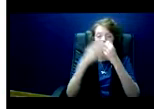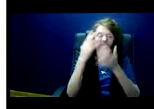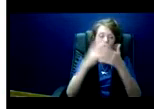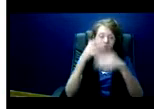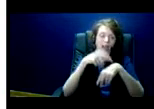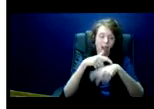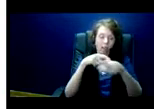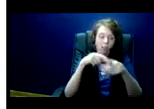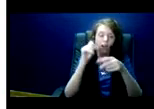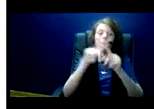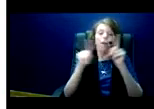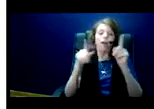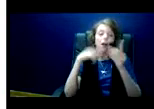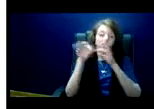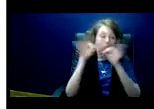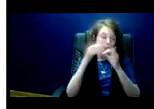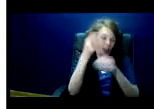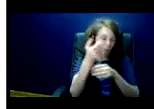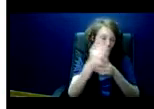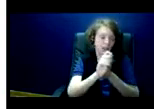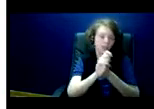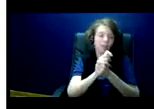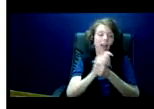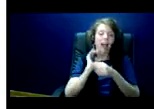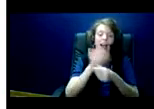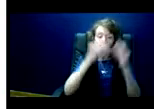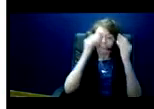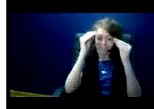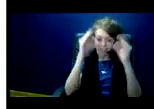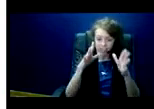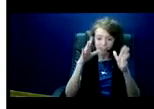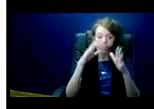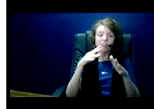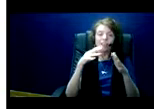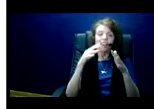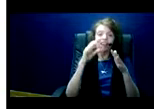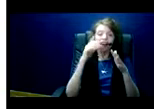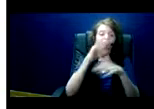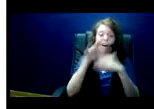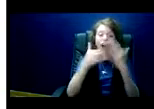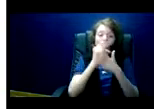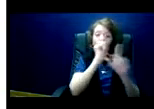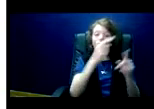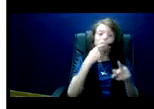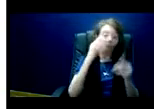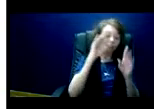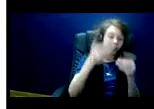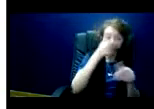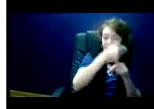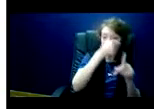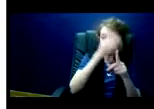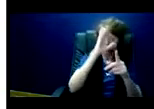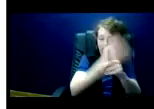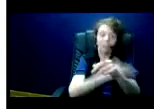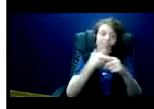it basically, I'll explain it, is that it's our teaching artists all saying hello to the actors. So they say, I'm Hayley, I'm Chris, I'm Ariella, I'm